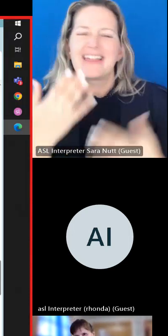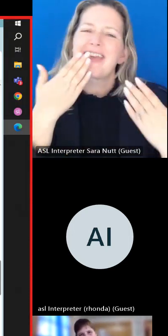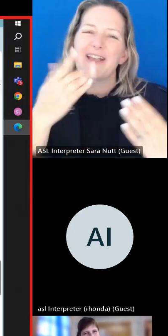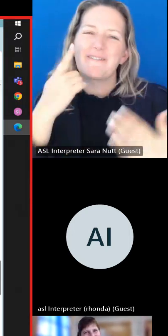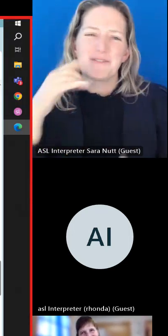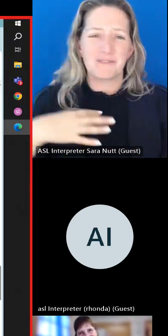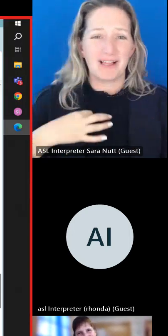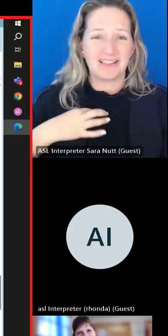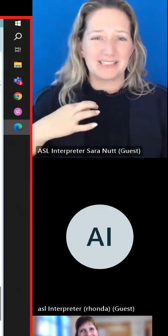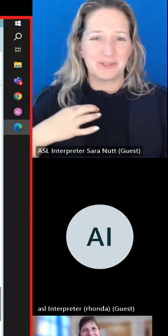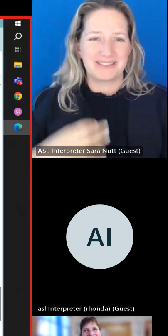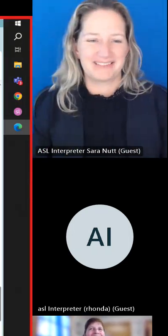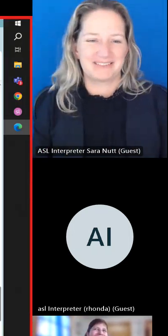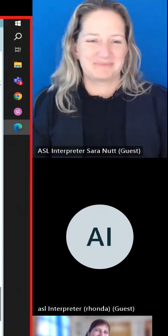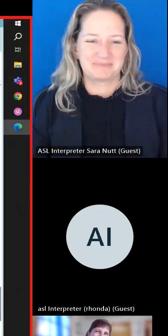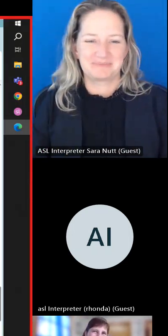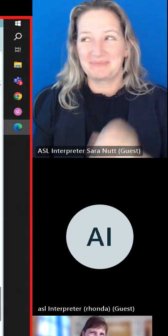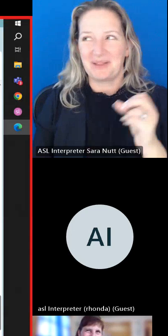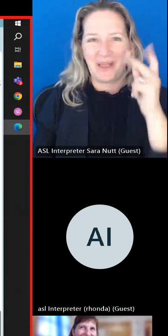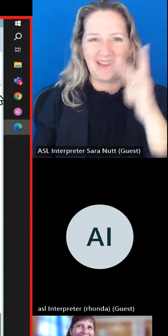volunteering. Okay.